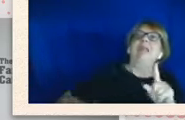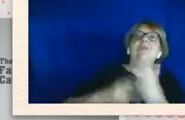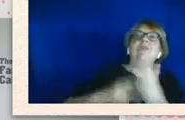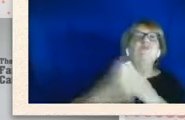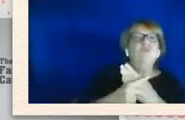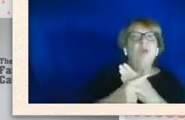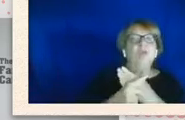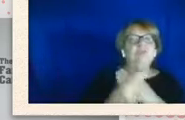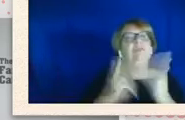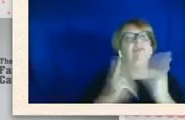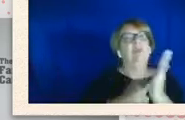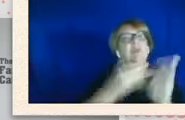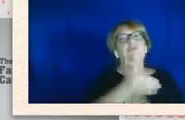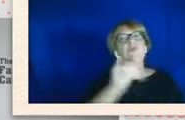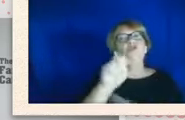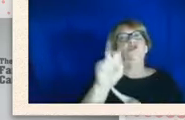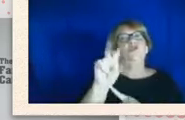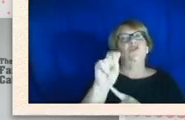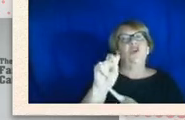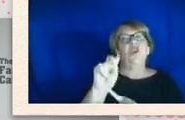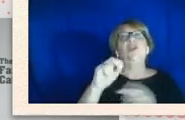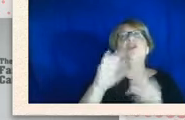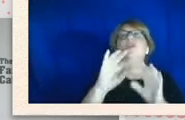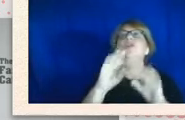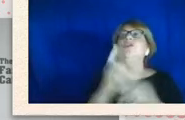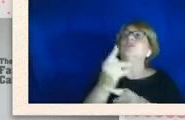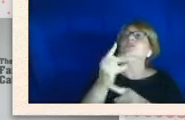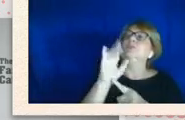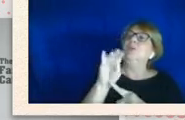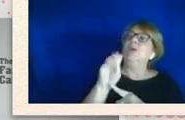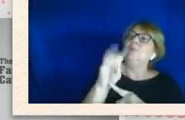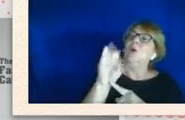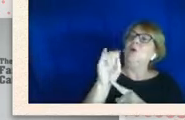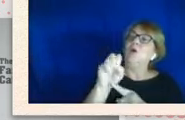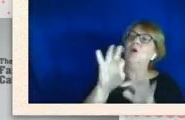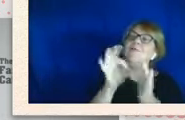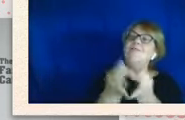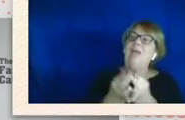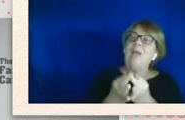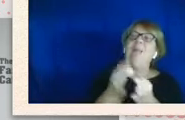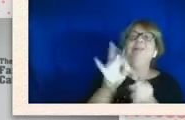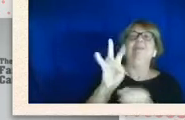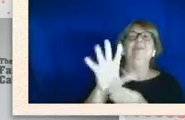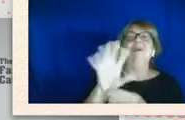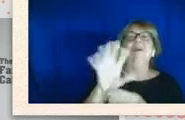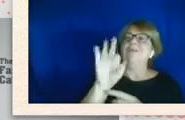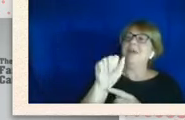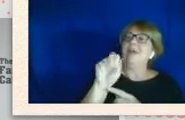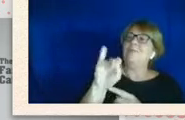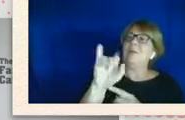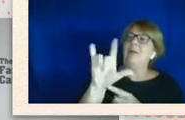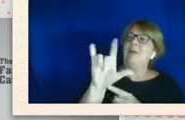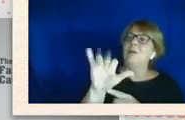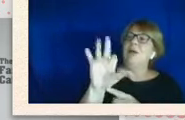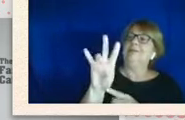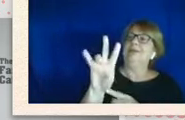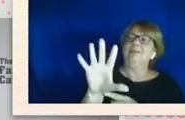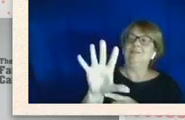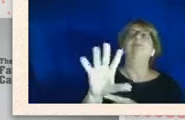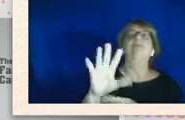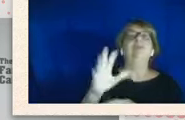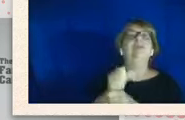30th using promo code FAMILY75, that's FAMILY 75, to receive a